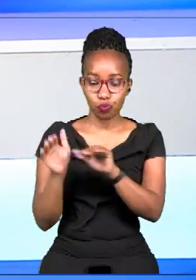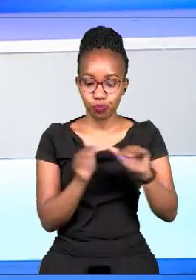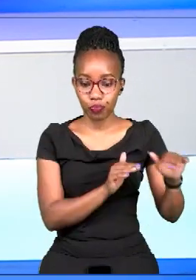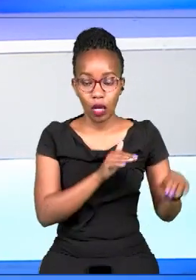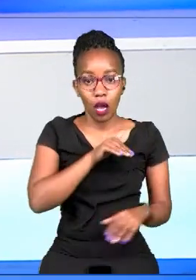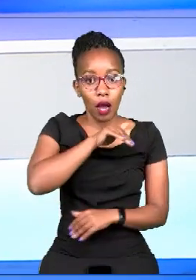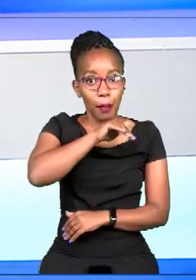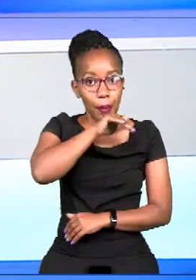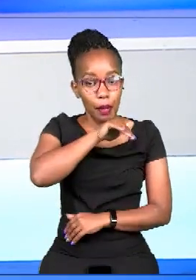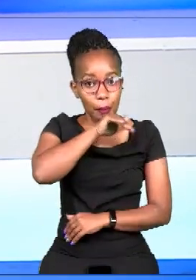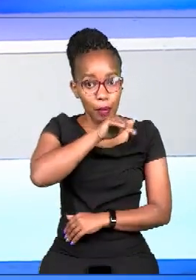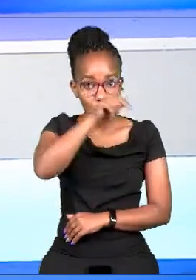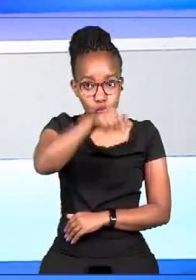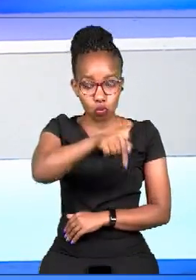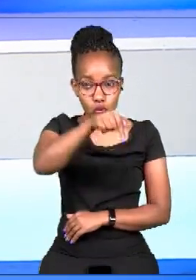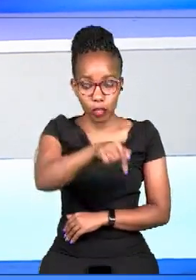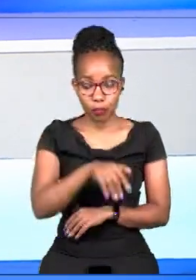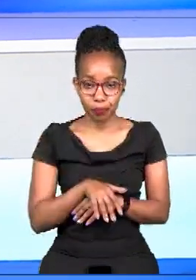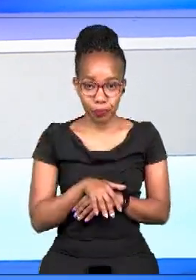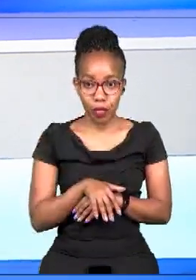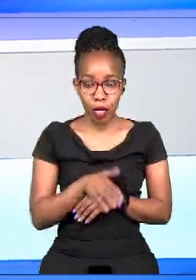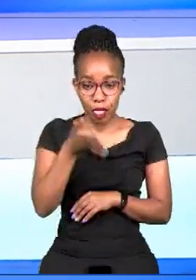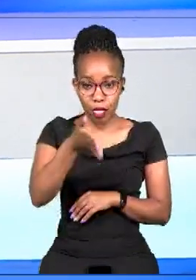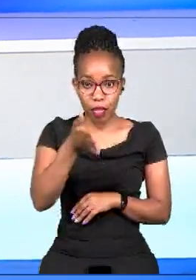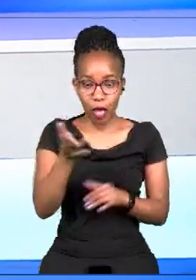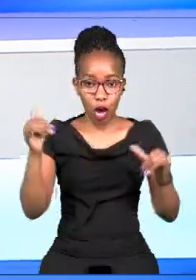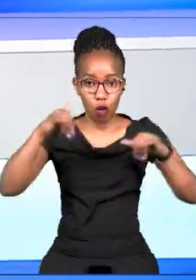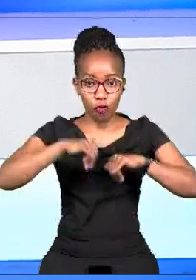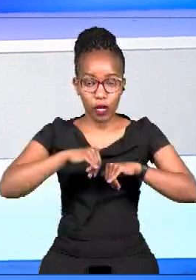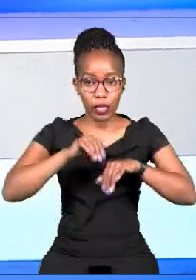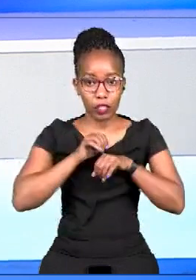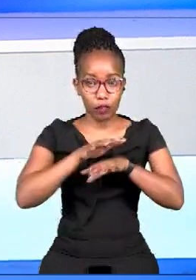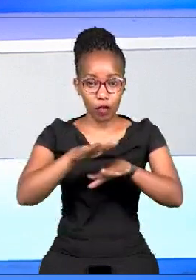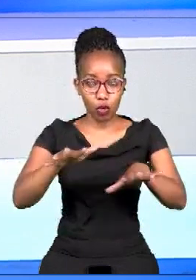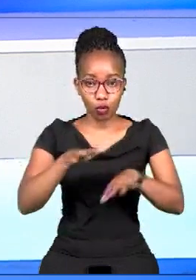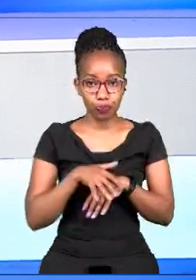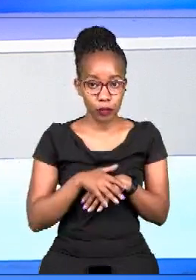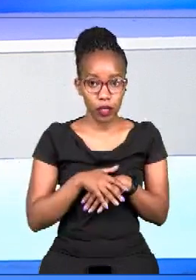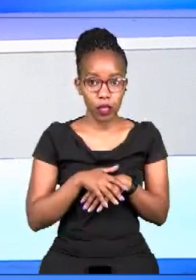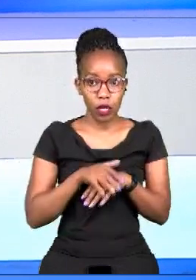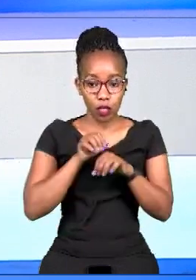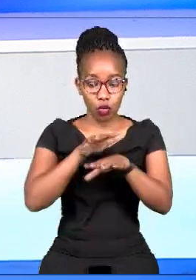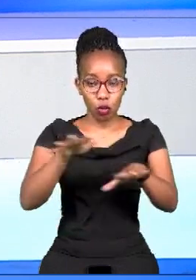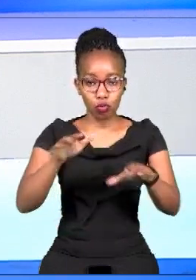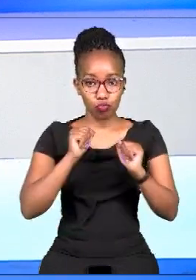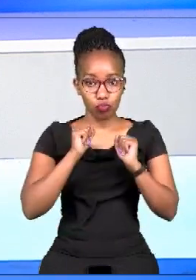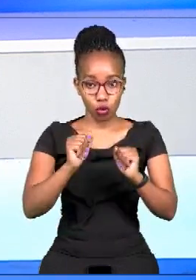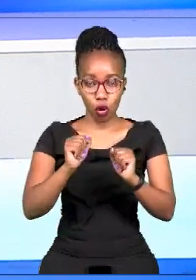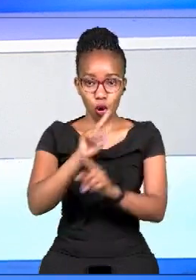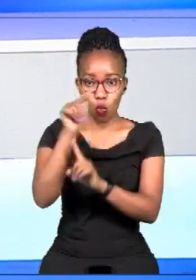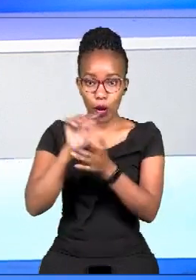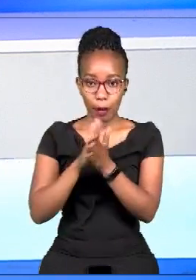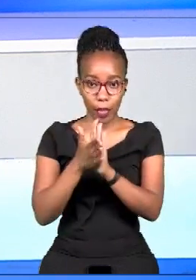DM party leader Raila Odinga today graced the 7th Devolution conference, where he pledged to strengthen devolution if he becomes president